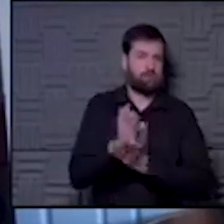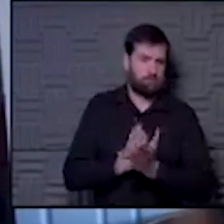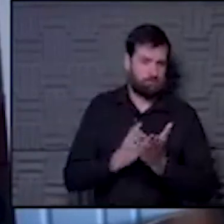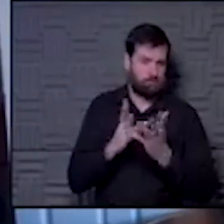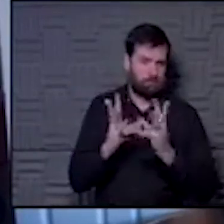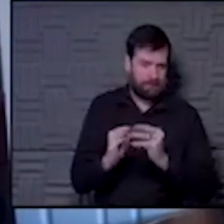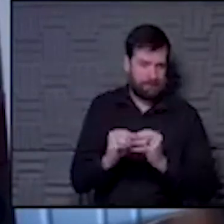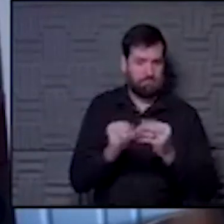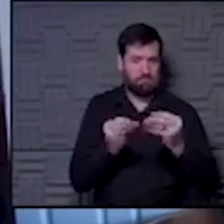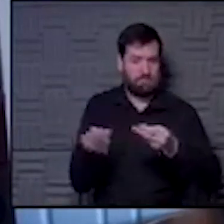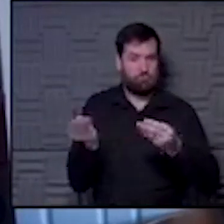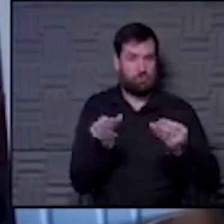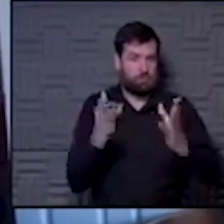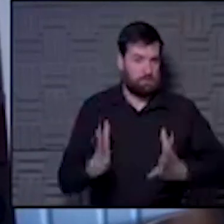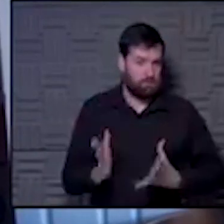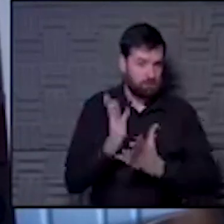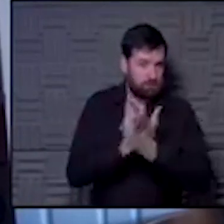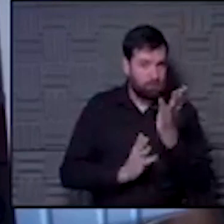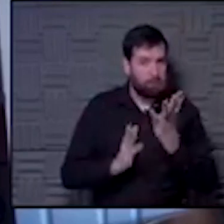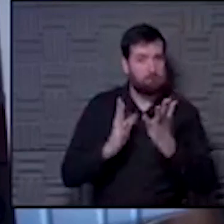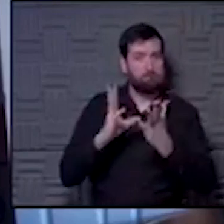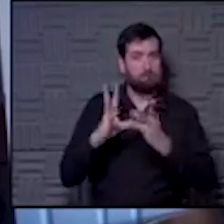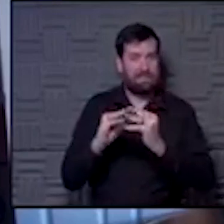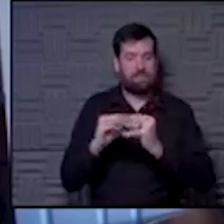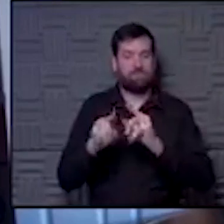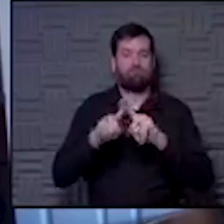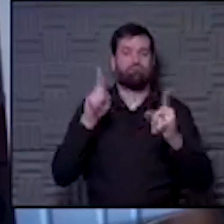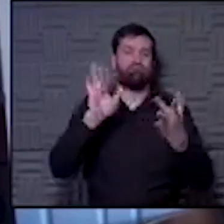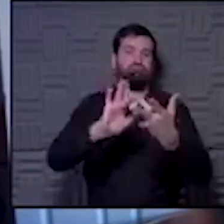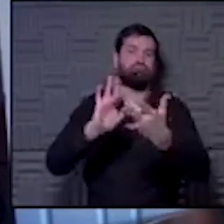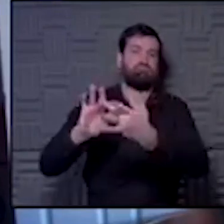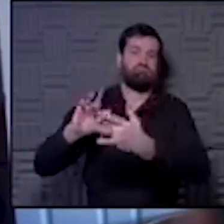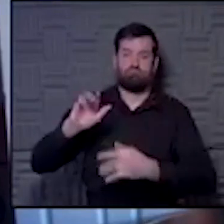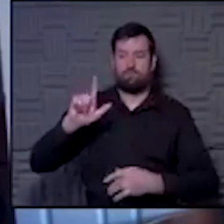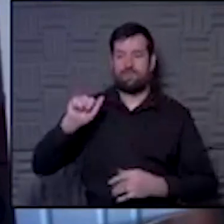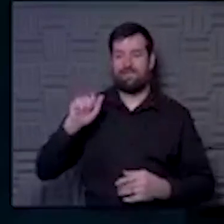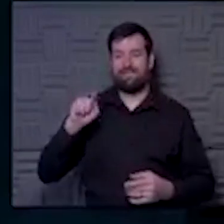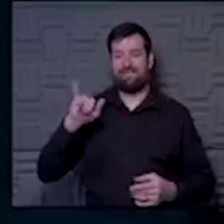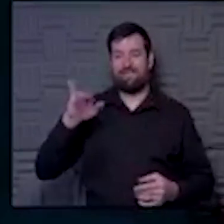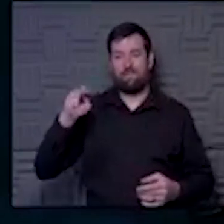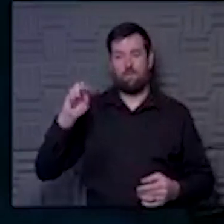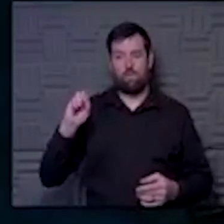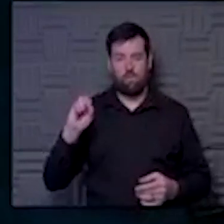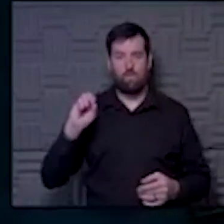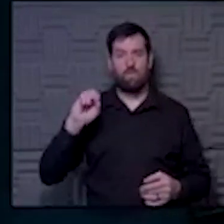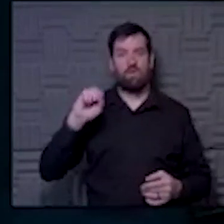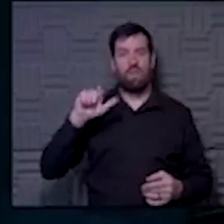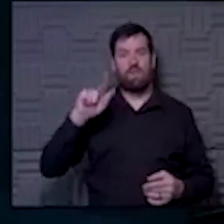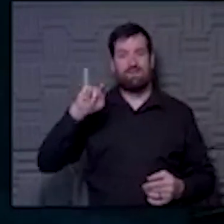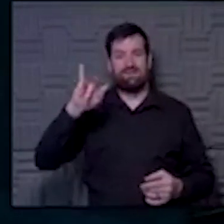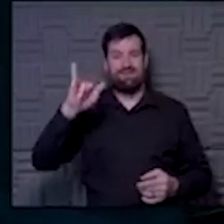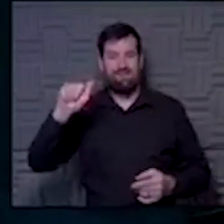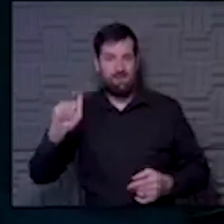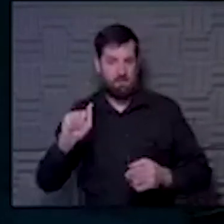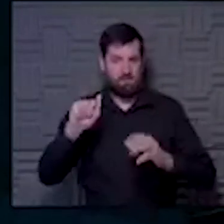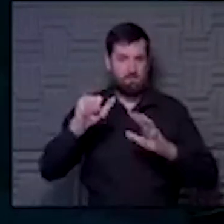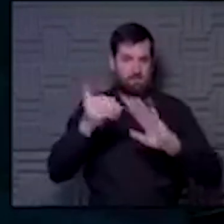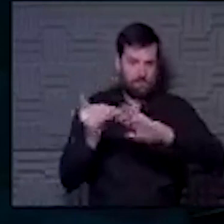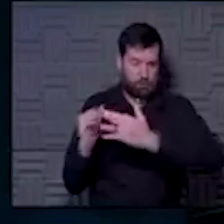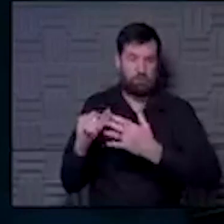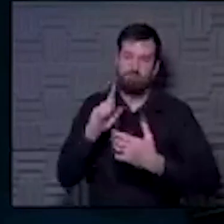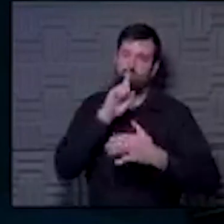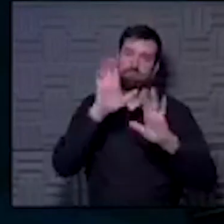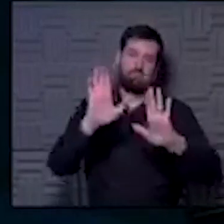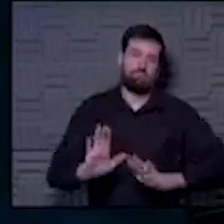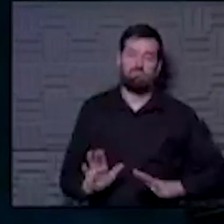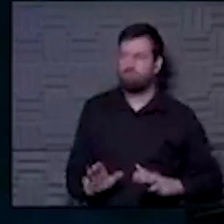of these meetings, especially as we do outreach into the Latino and Latina community. So it's great to have Claudia along as well to talk about the project. All